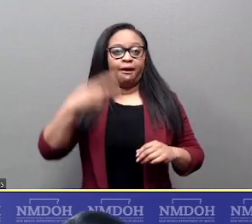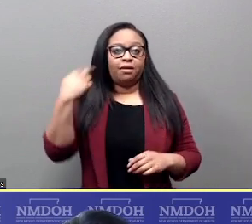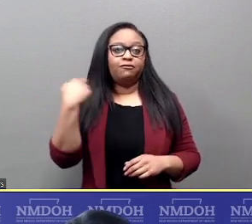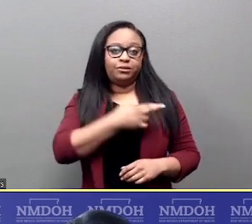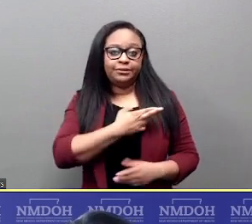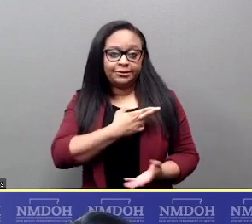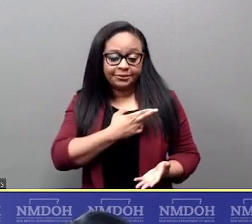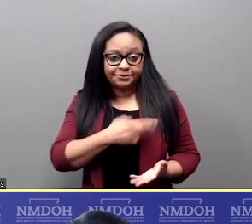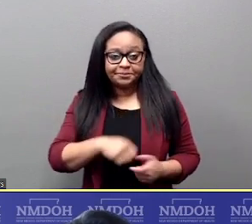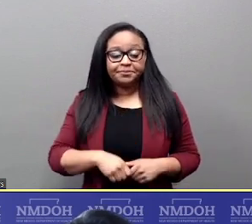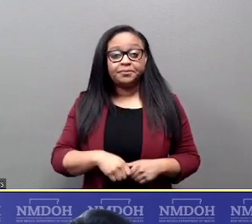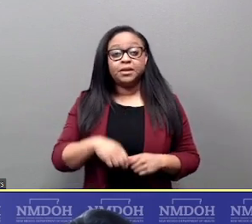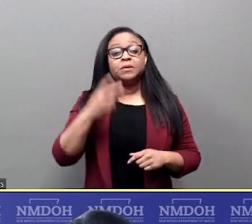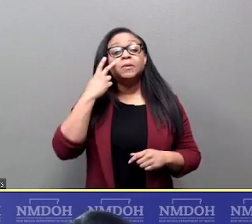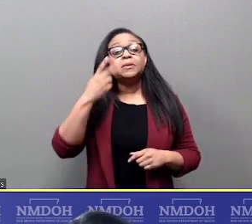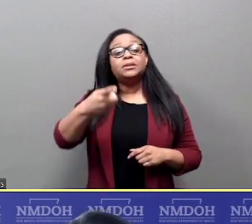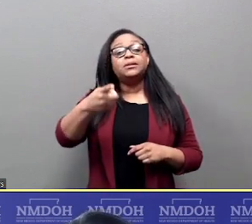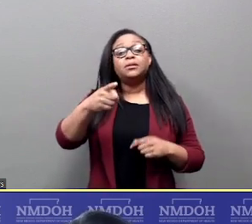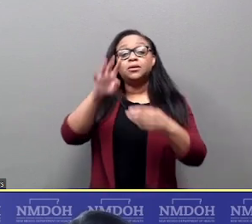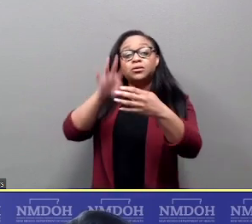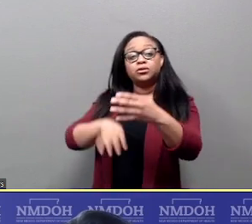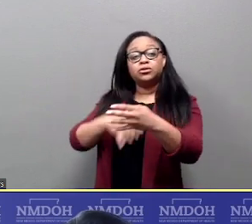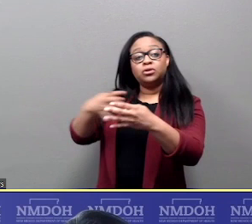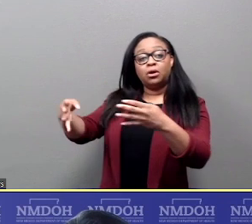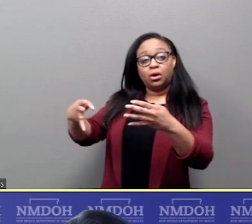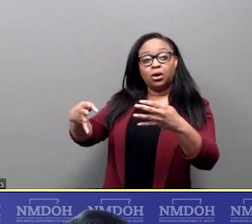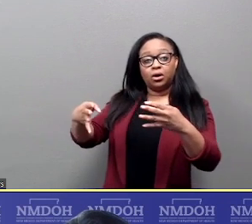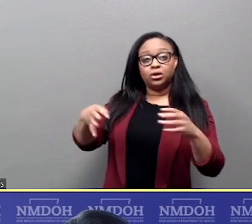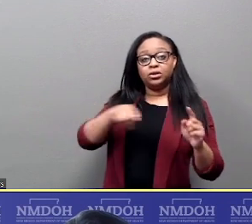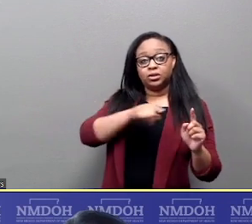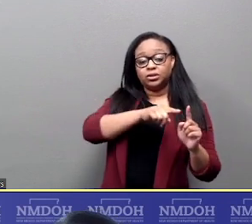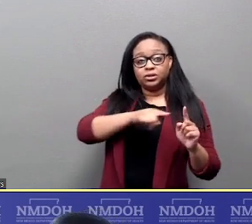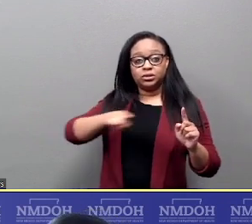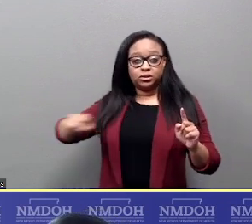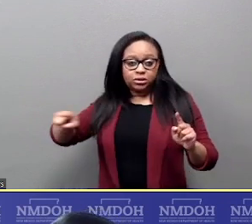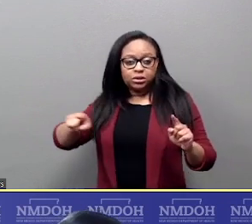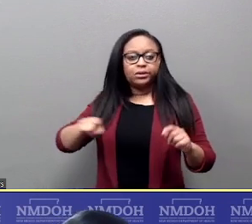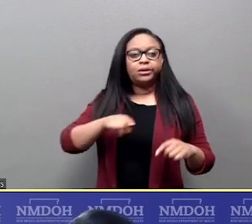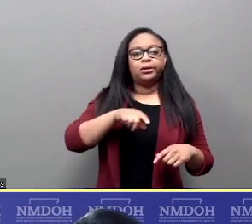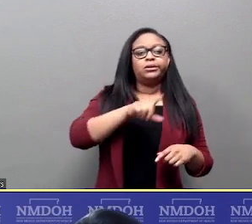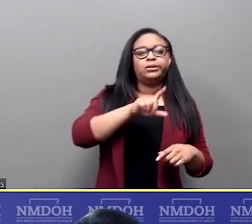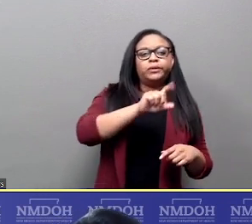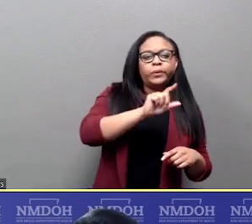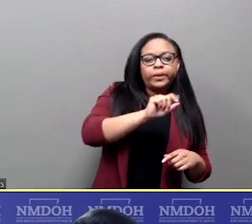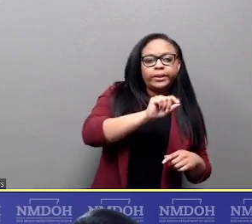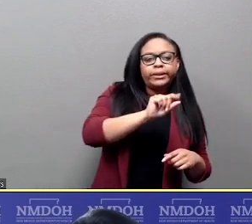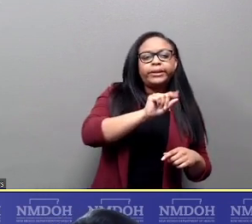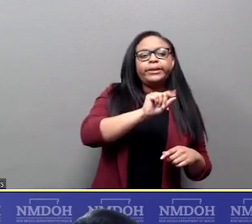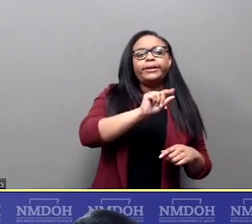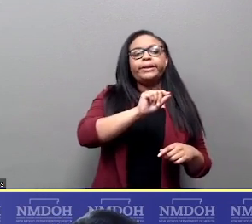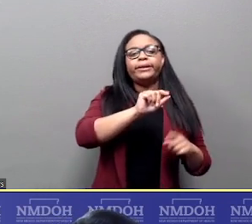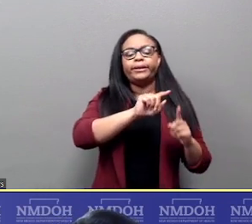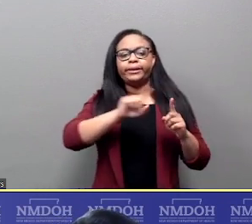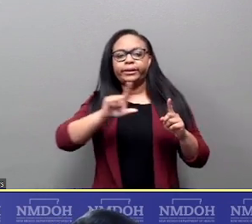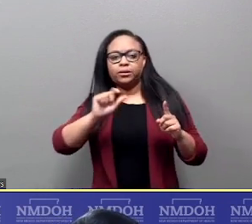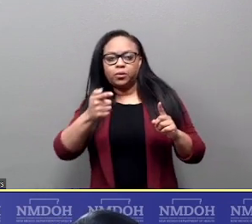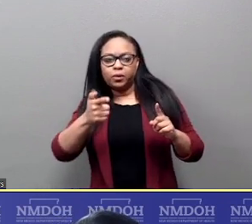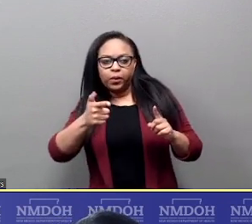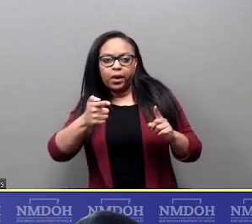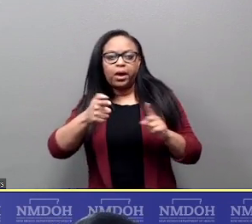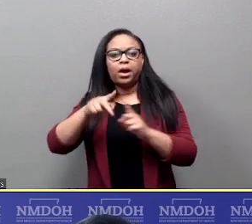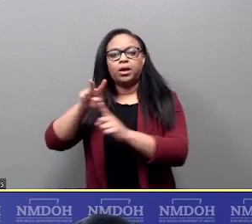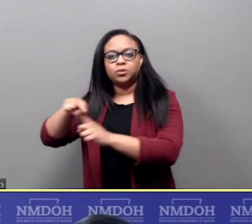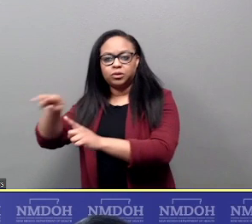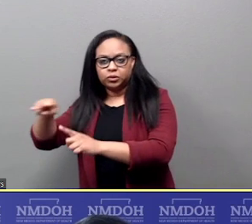2020 to 2021, 2019, 2021 to 22. You can see that actually we're a little